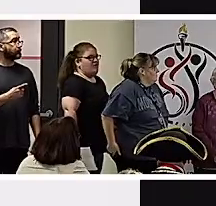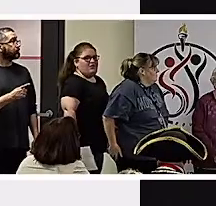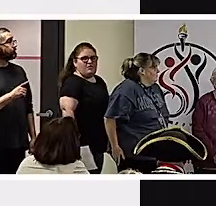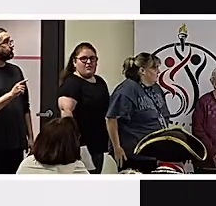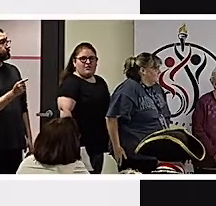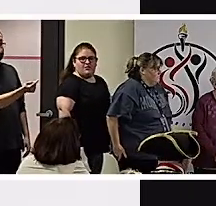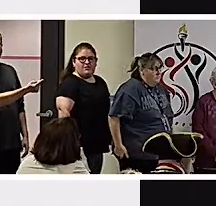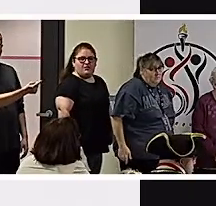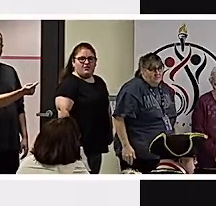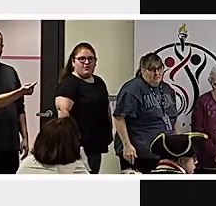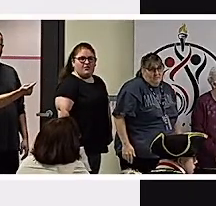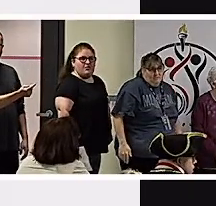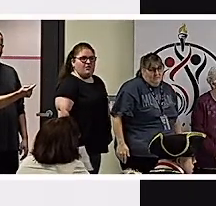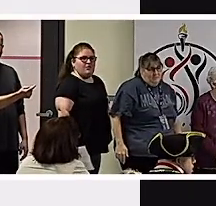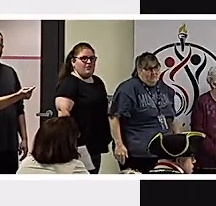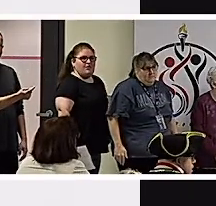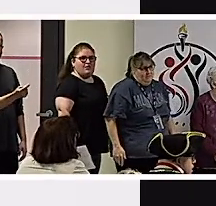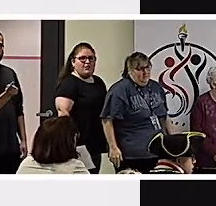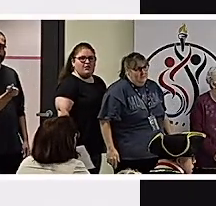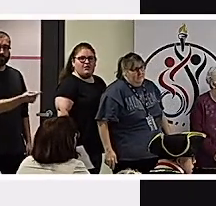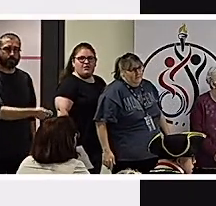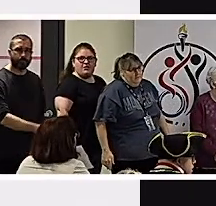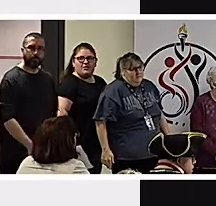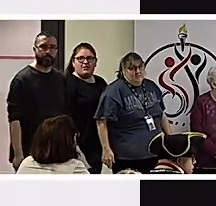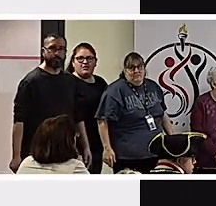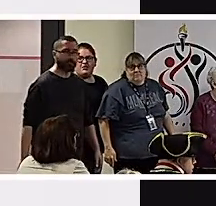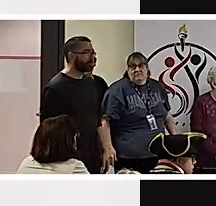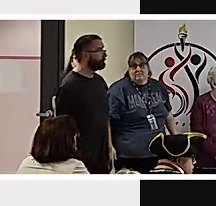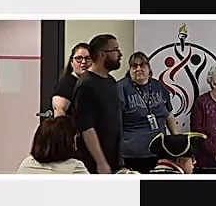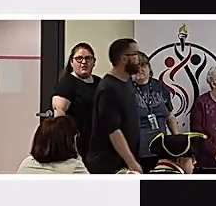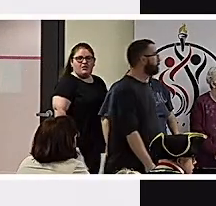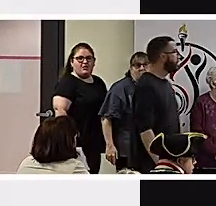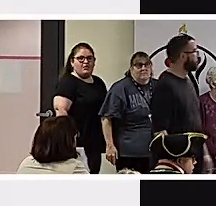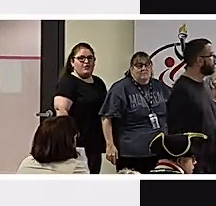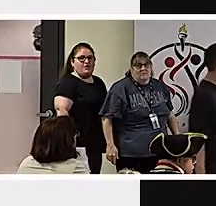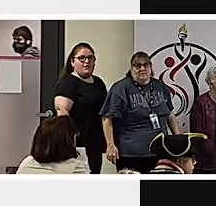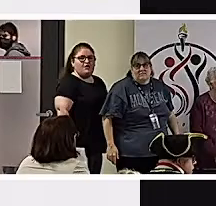up all of our voices from here? I'm looking at our tech expert.